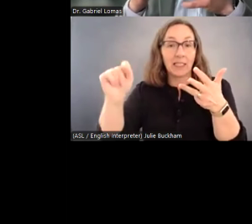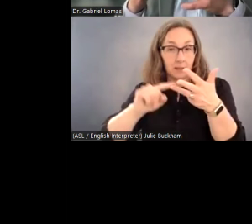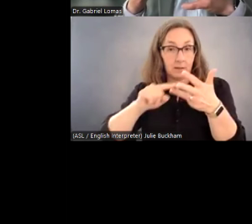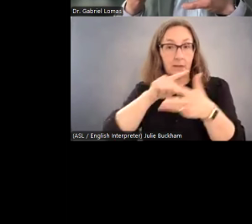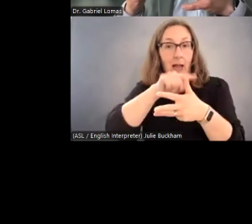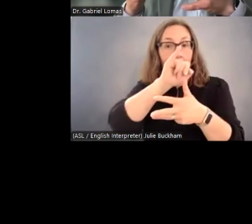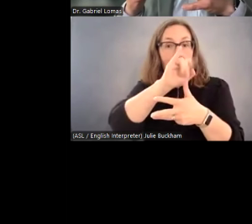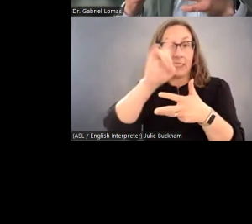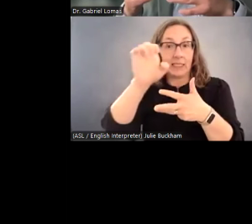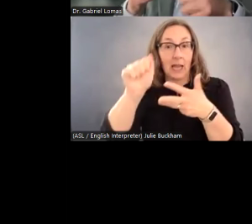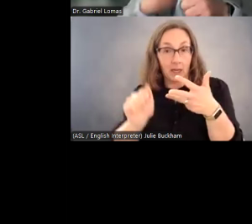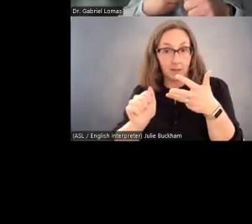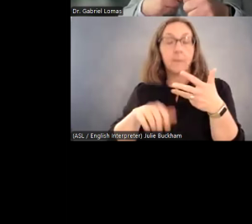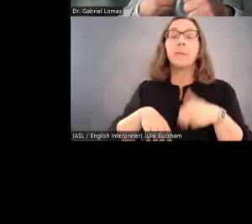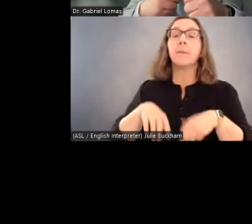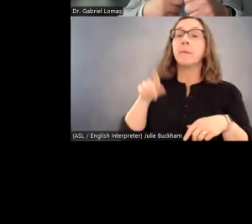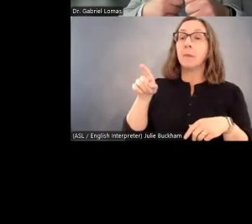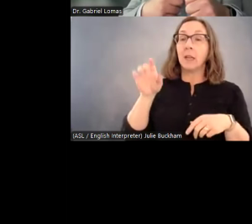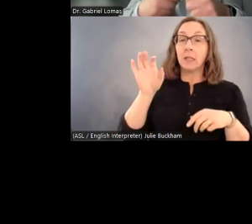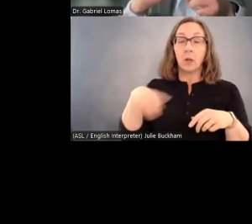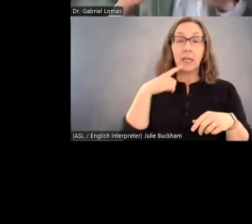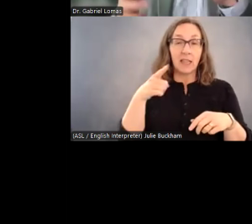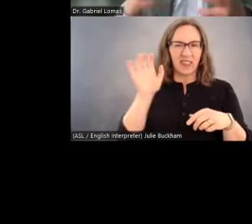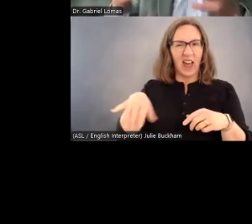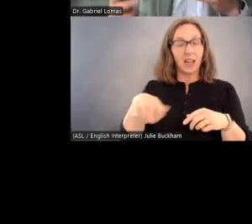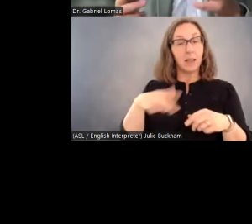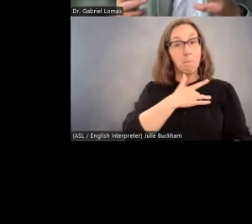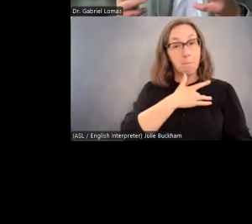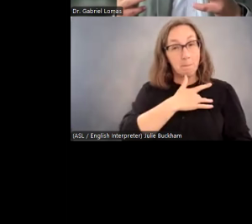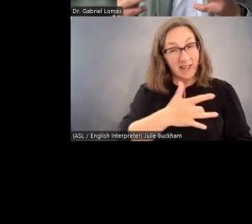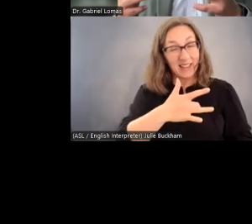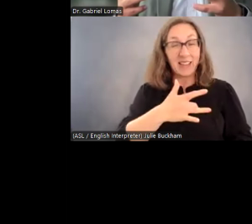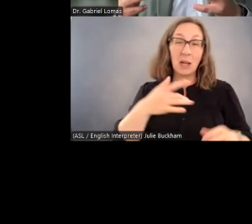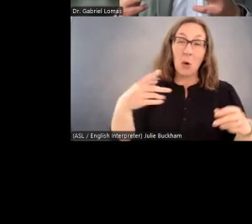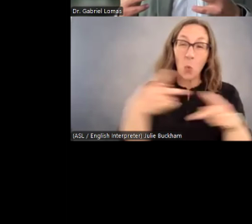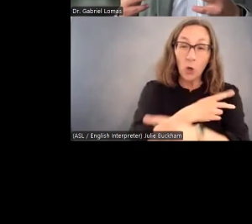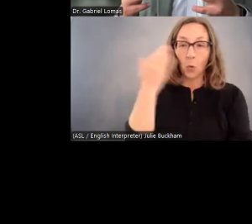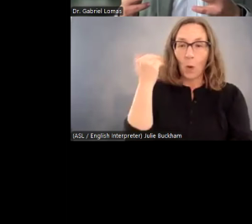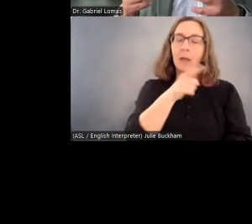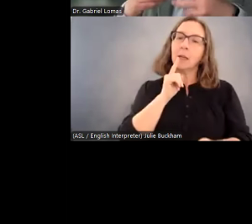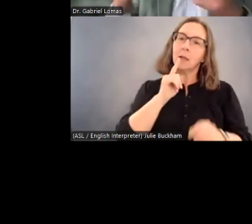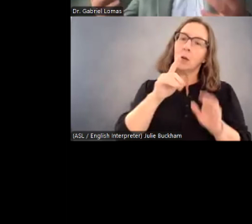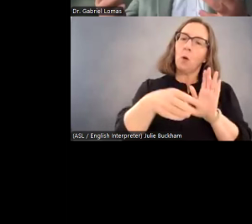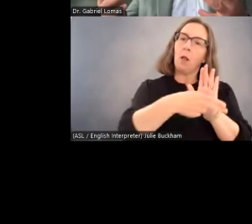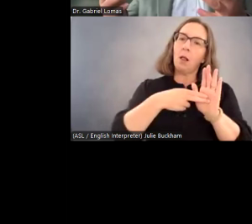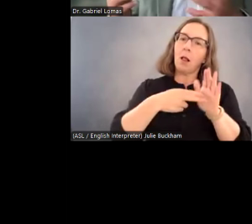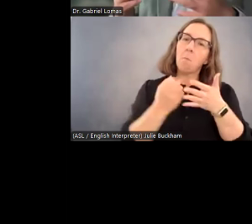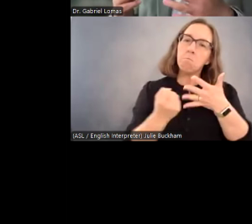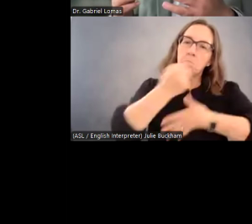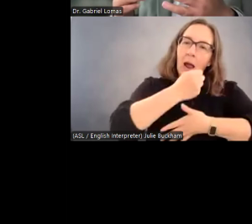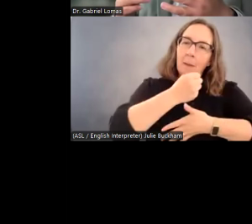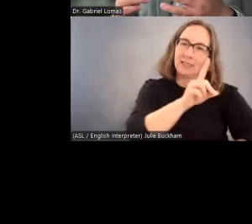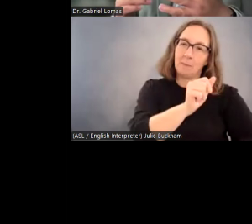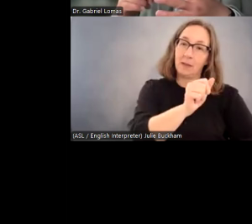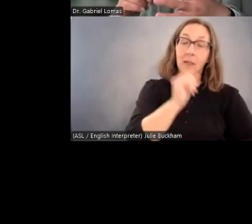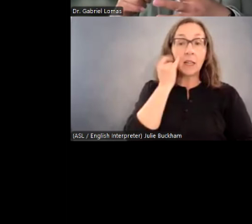assigns a primary disability. And so when people have multiple disabilities,